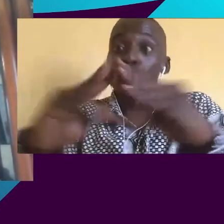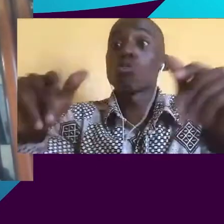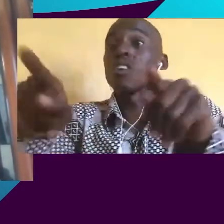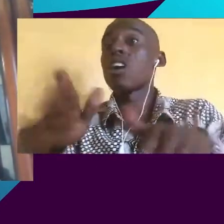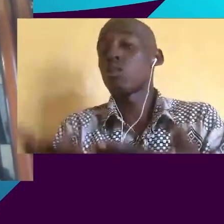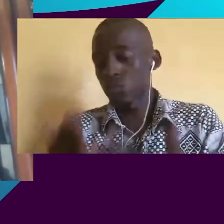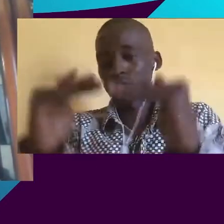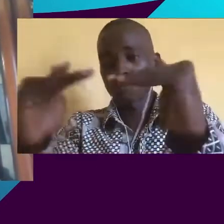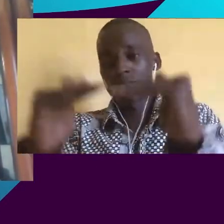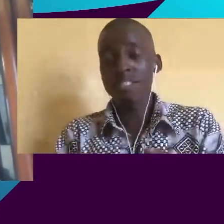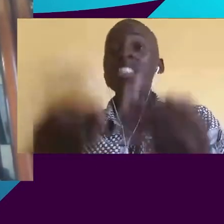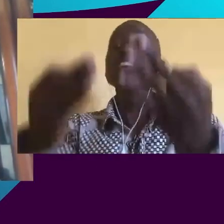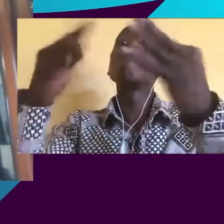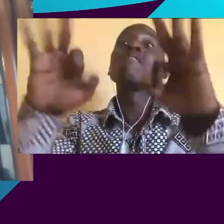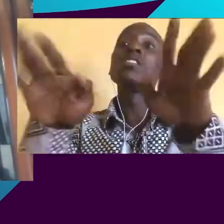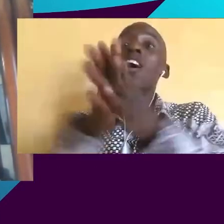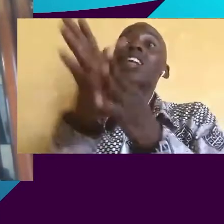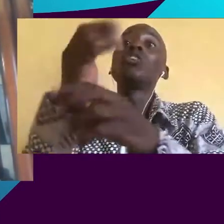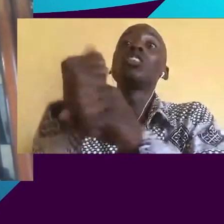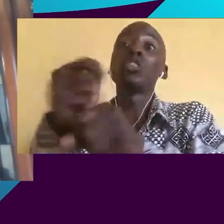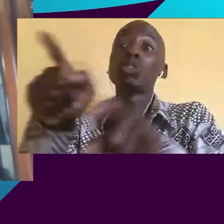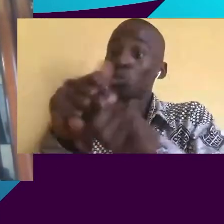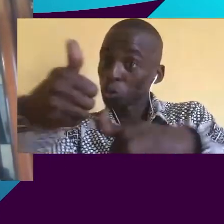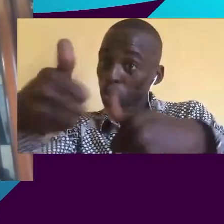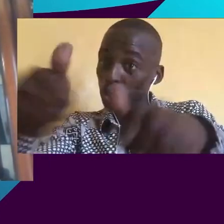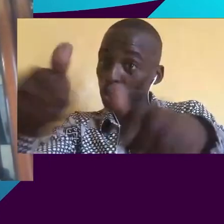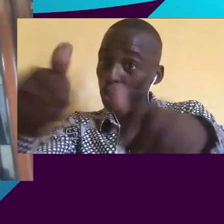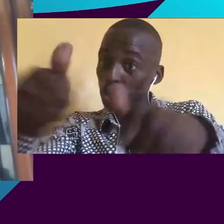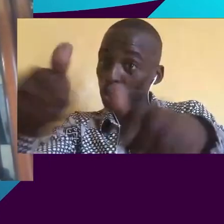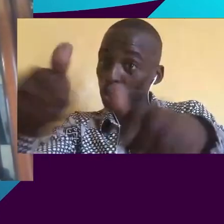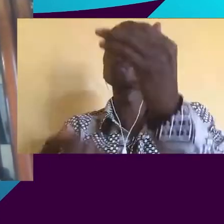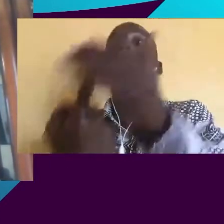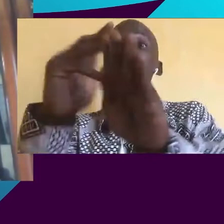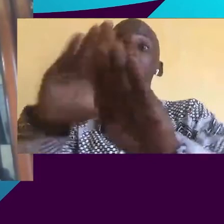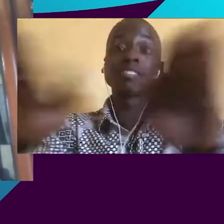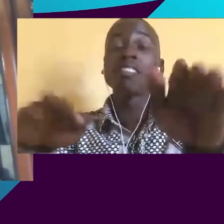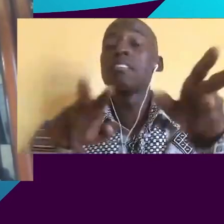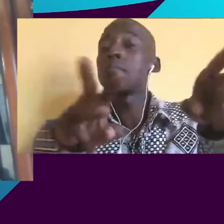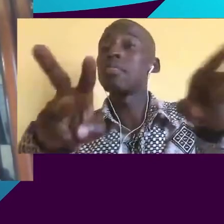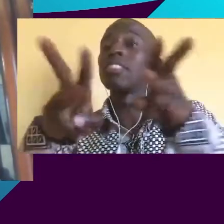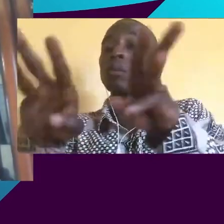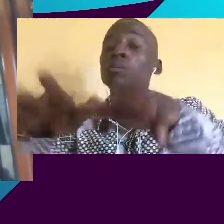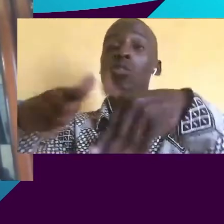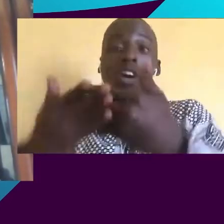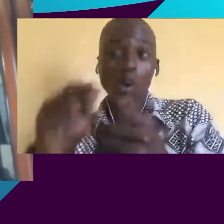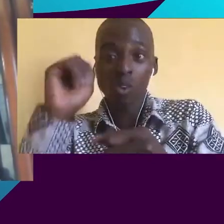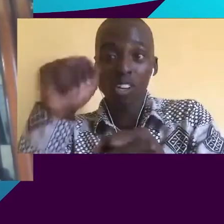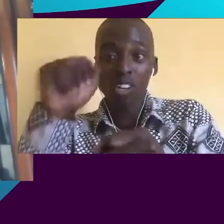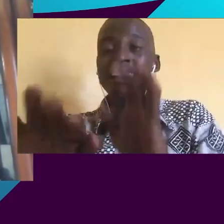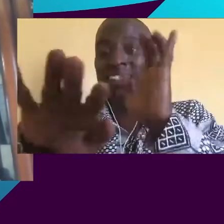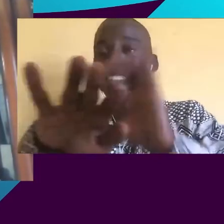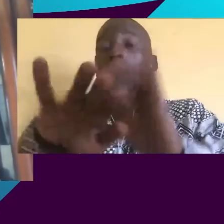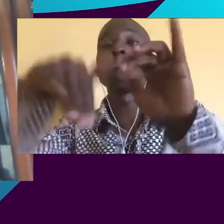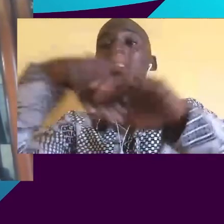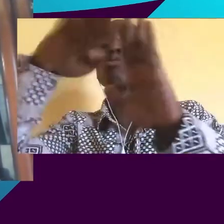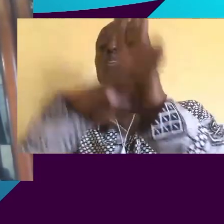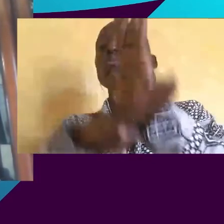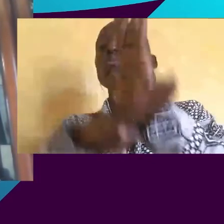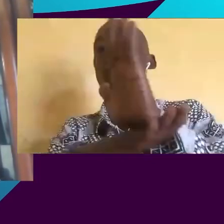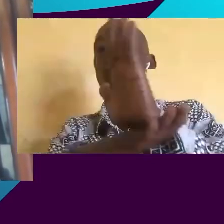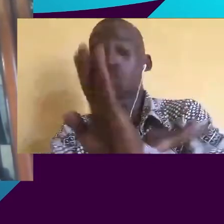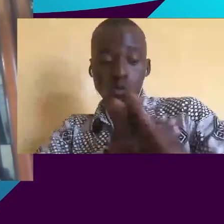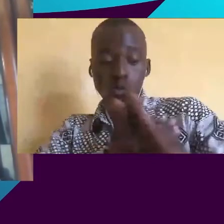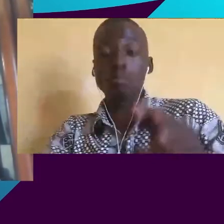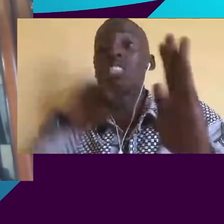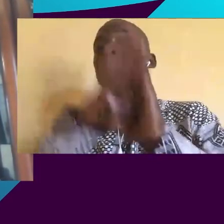and associations yourself, your fertile ground in terms of how we can tap into the programs, development programs, to make sure that